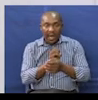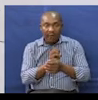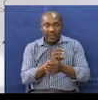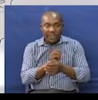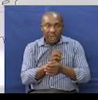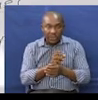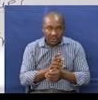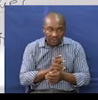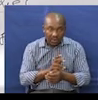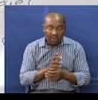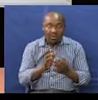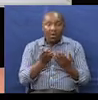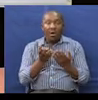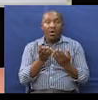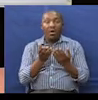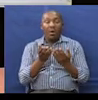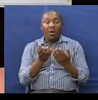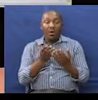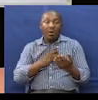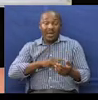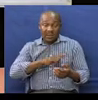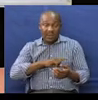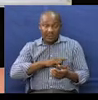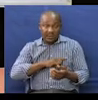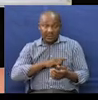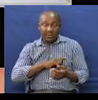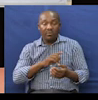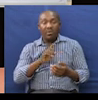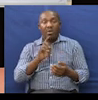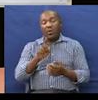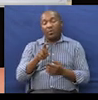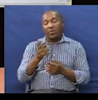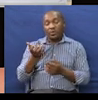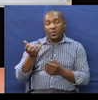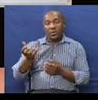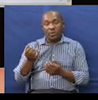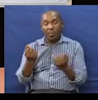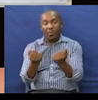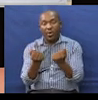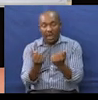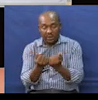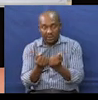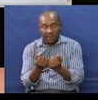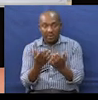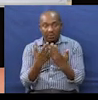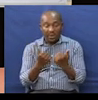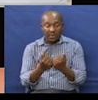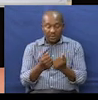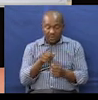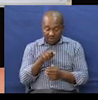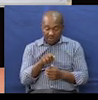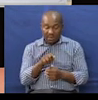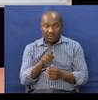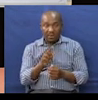social organization and production, because these are the ones which differentiate these